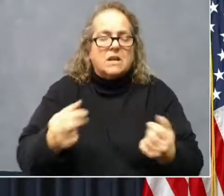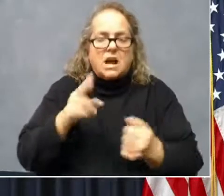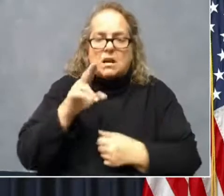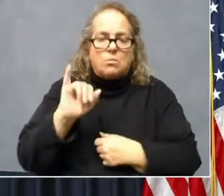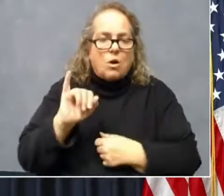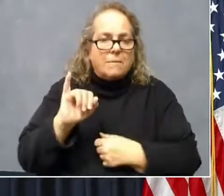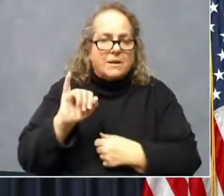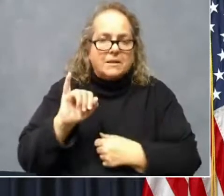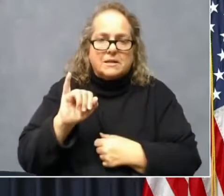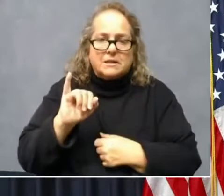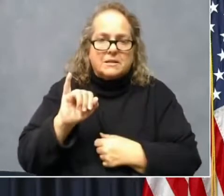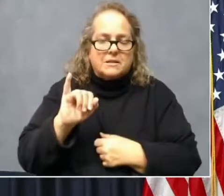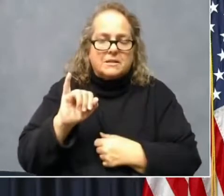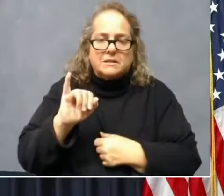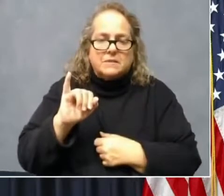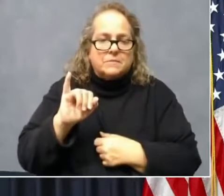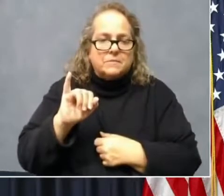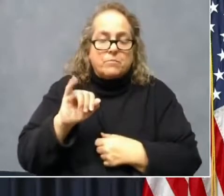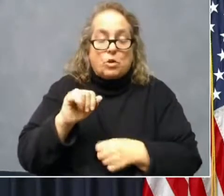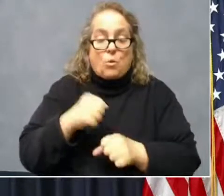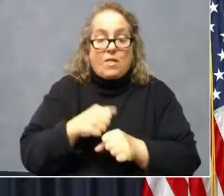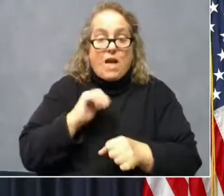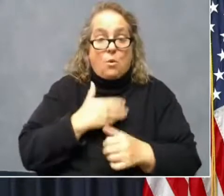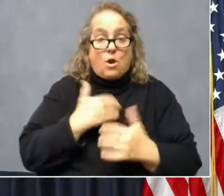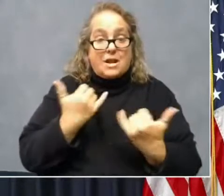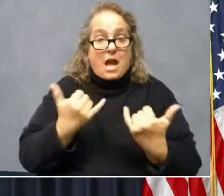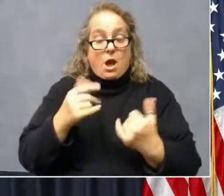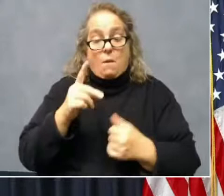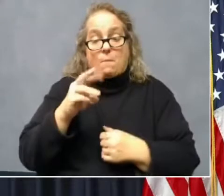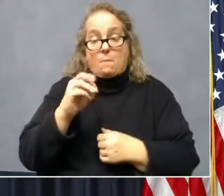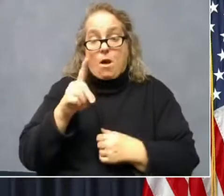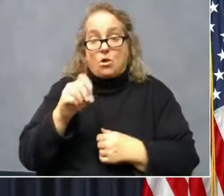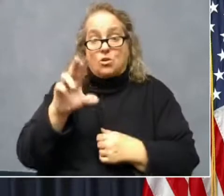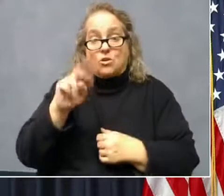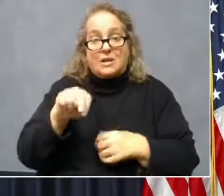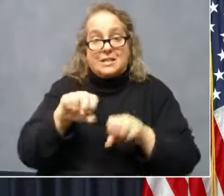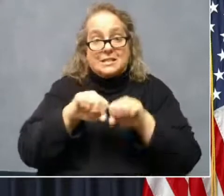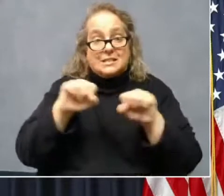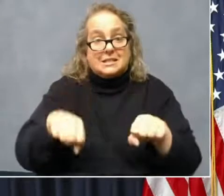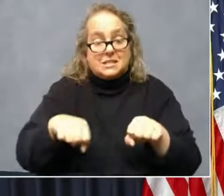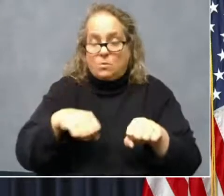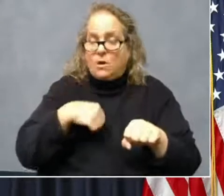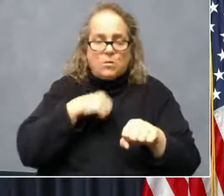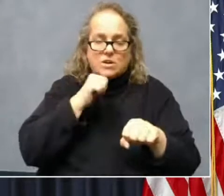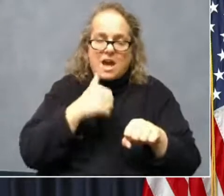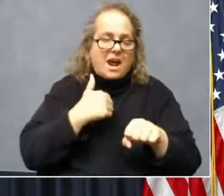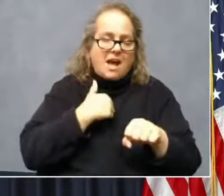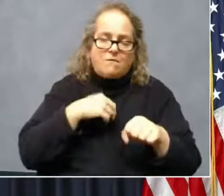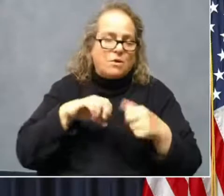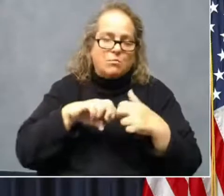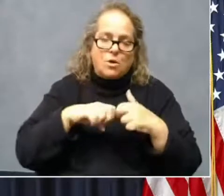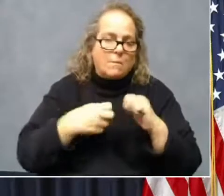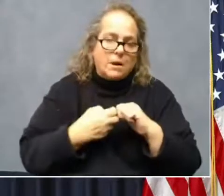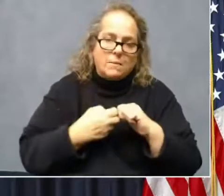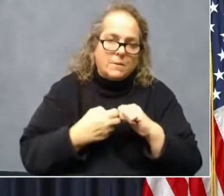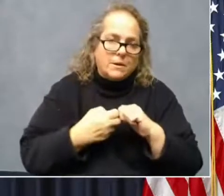system, we wouldn't be in nearly this situation. With the modern system and necessary